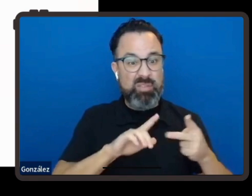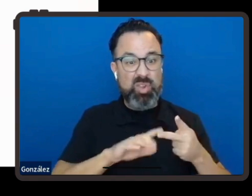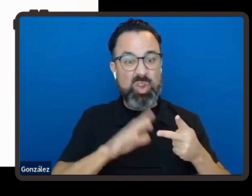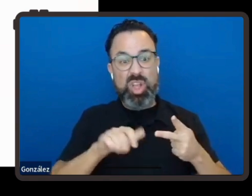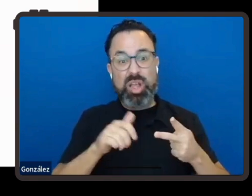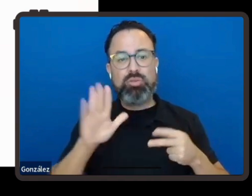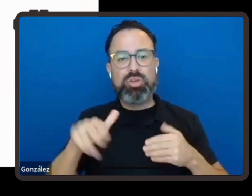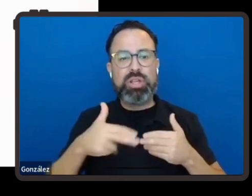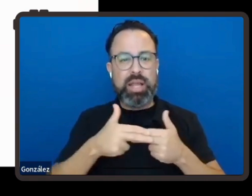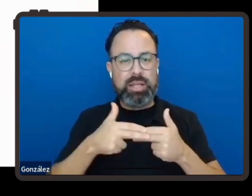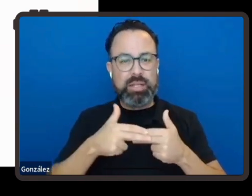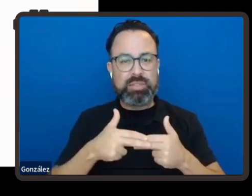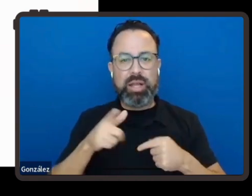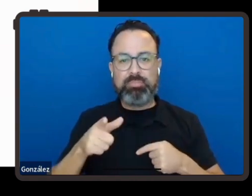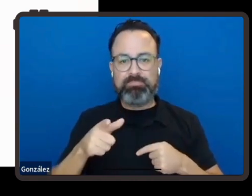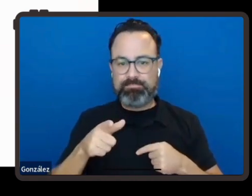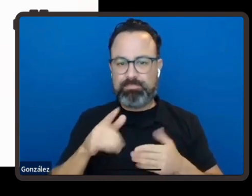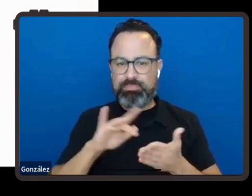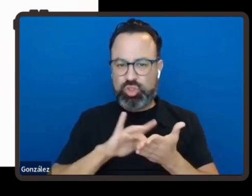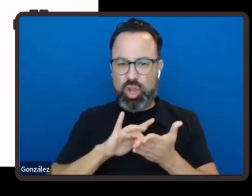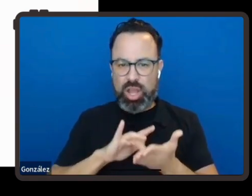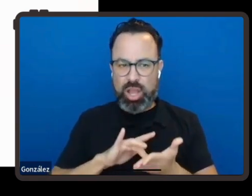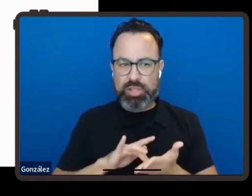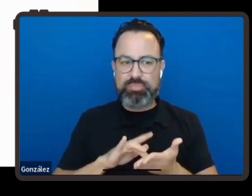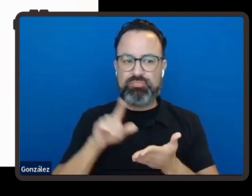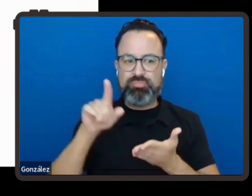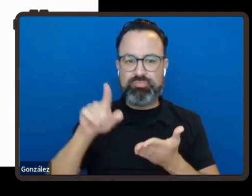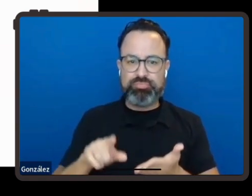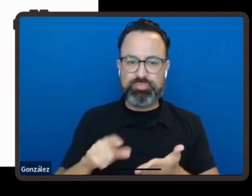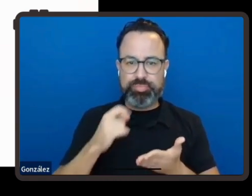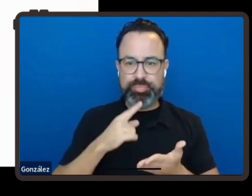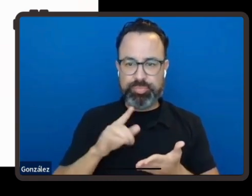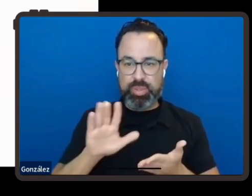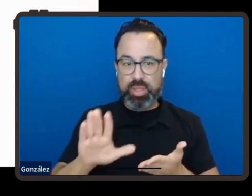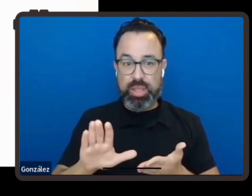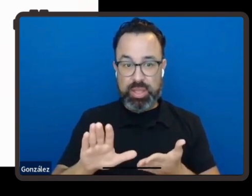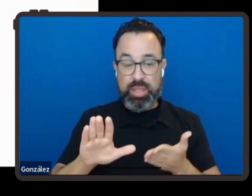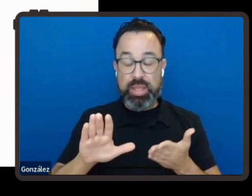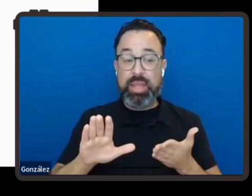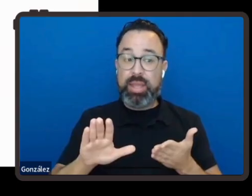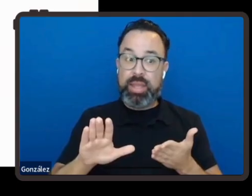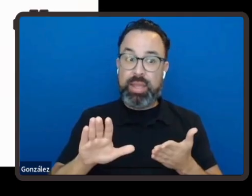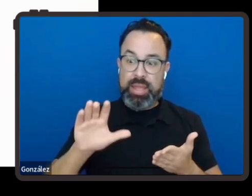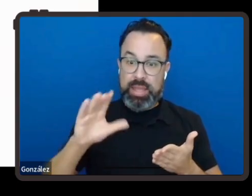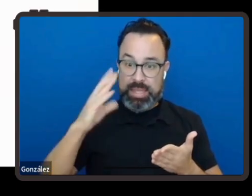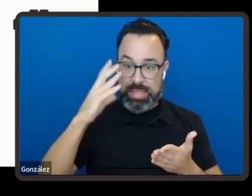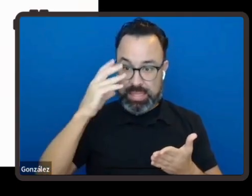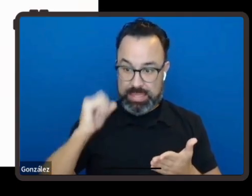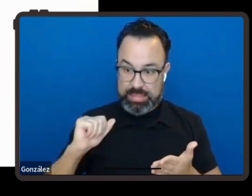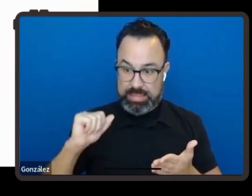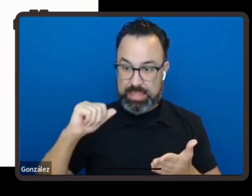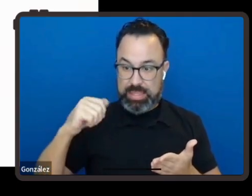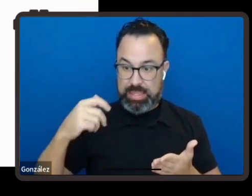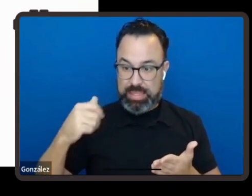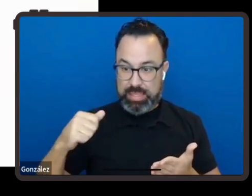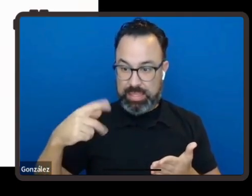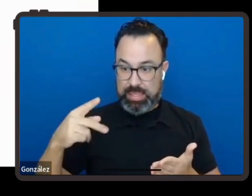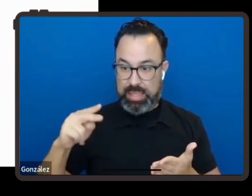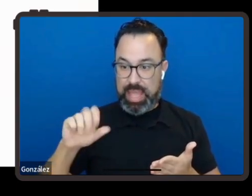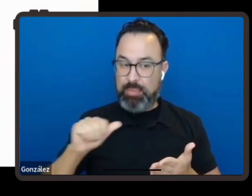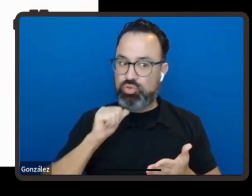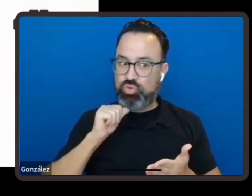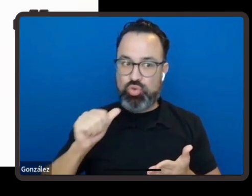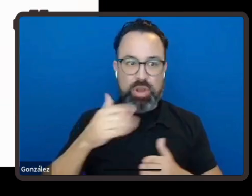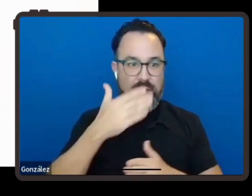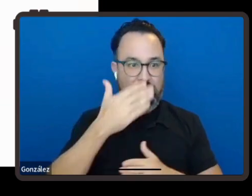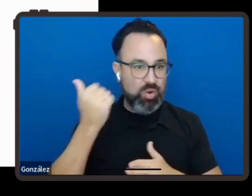your drugs. So do not forget sleep apnea. This is a young man in Toronto, and he said